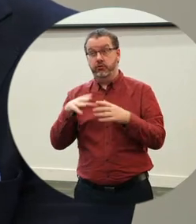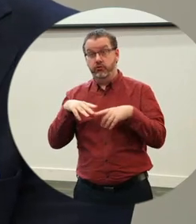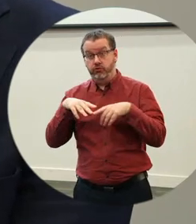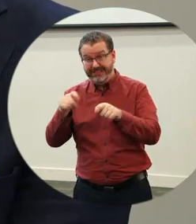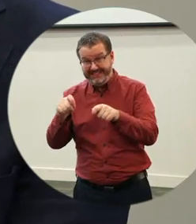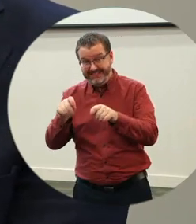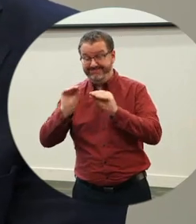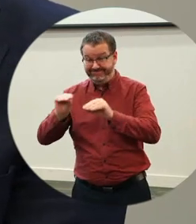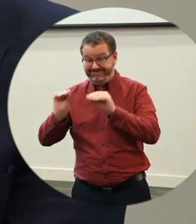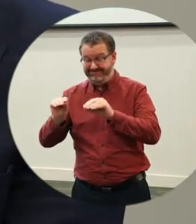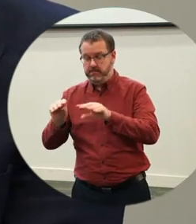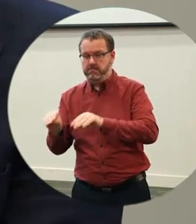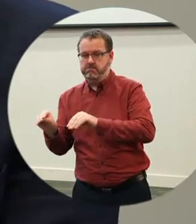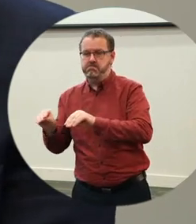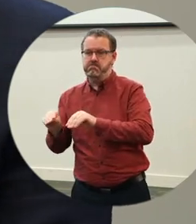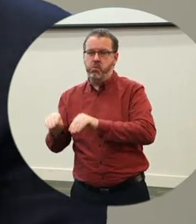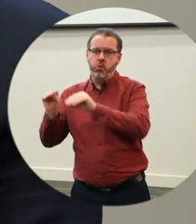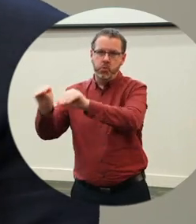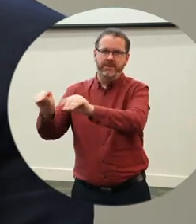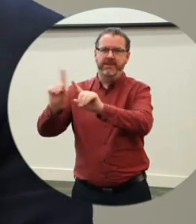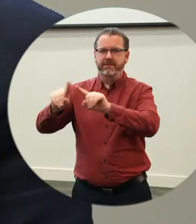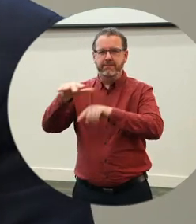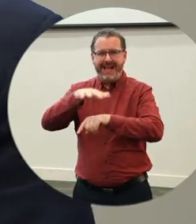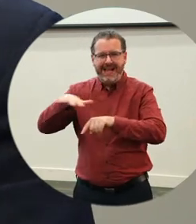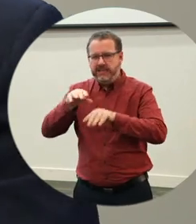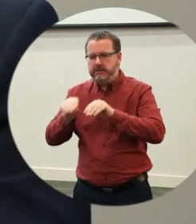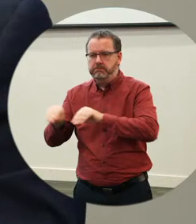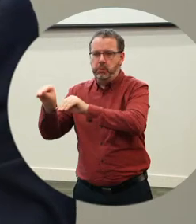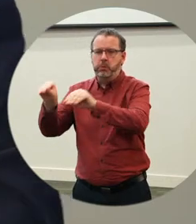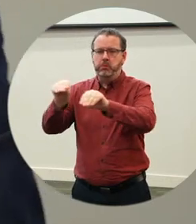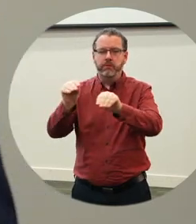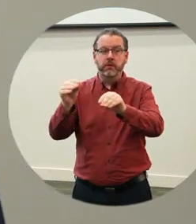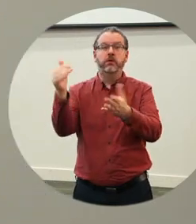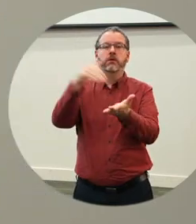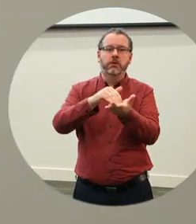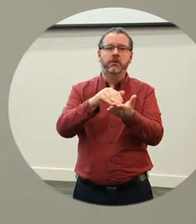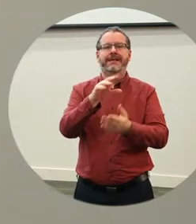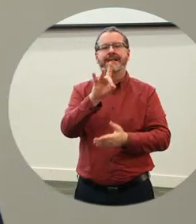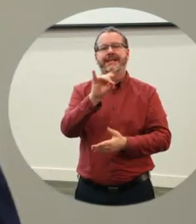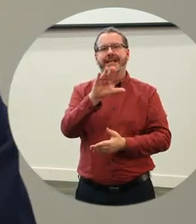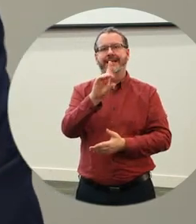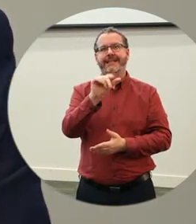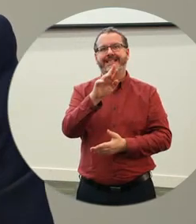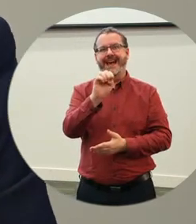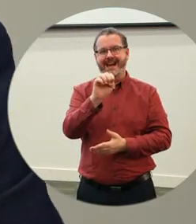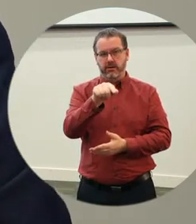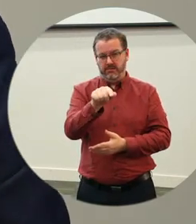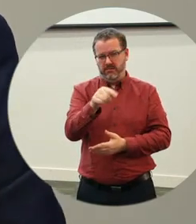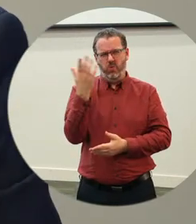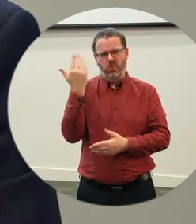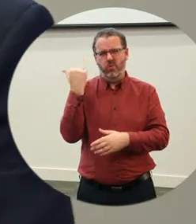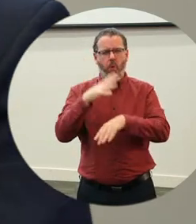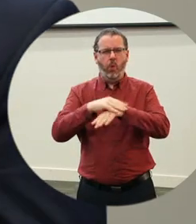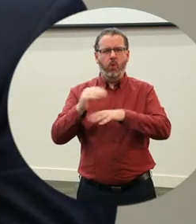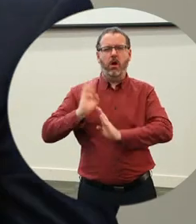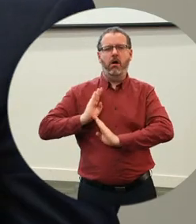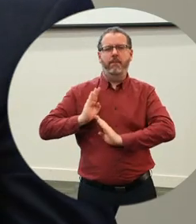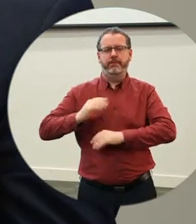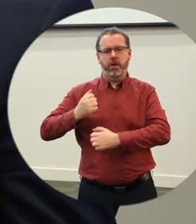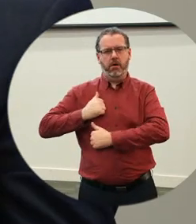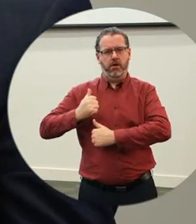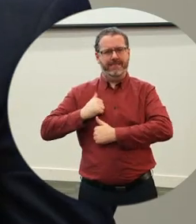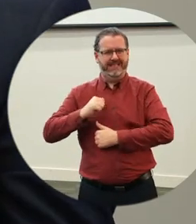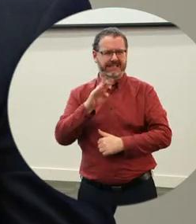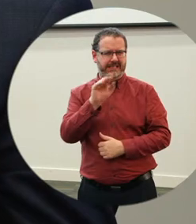Kildare, what later became the artillery barracks in Kildare. It's now a direct provision center, I understand. But there they